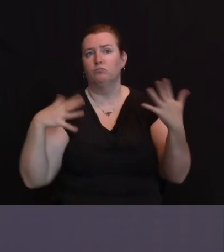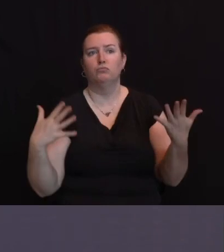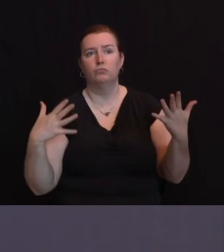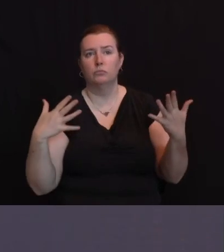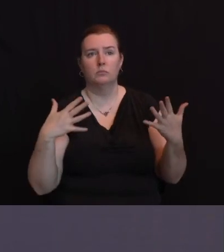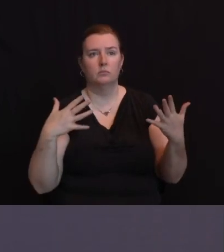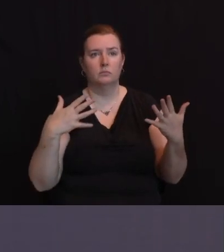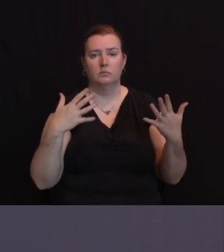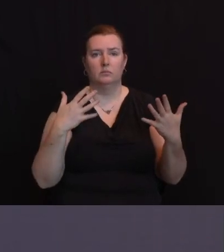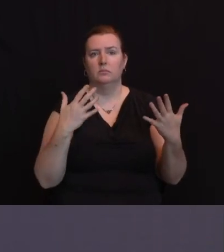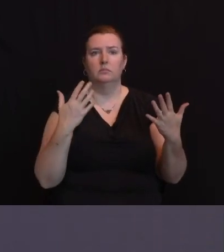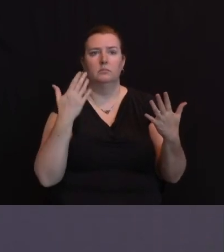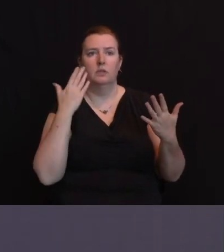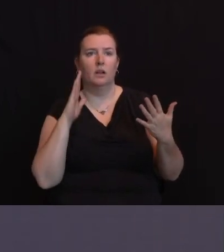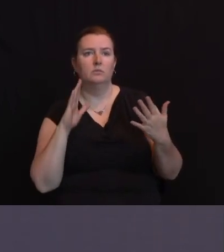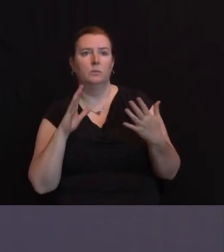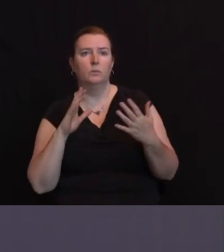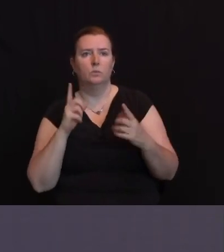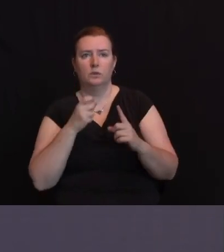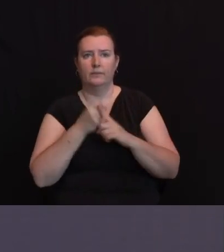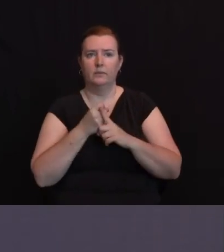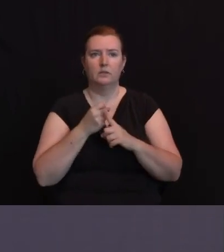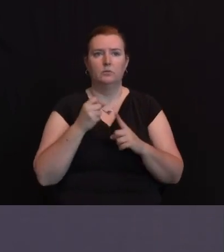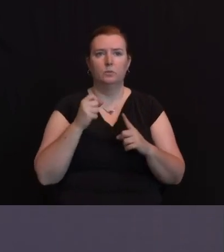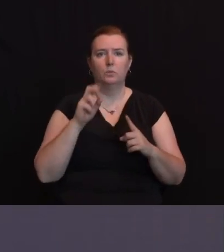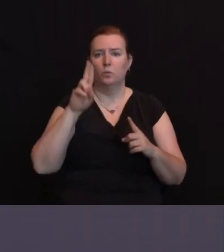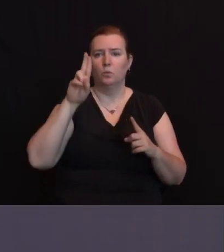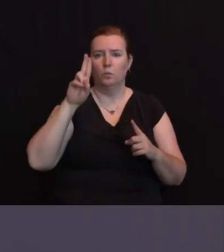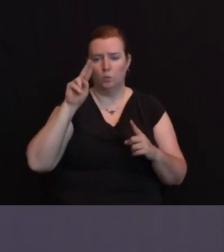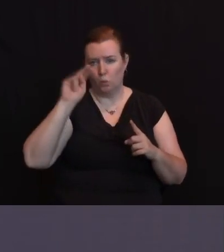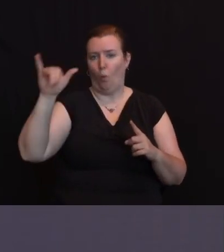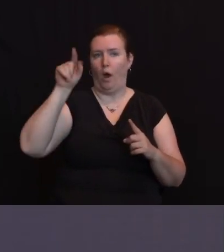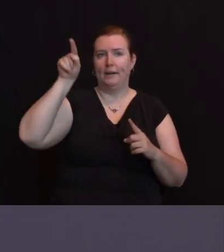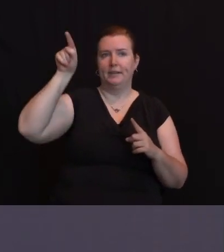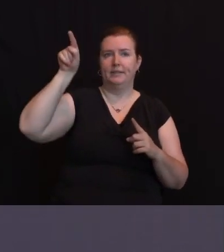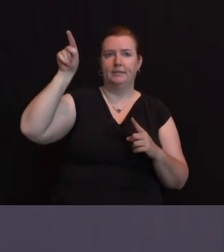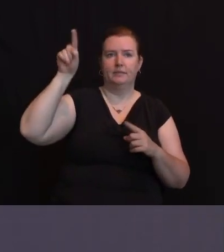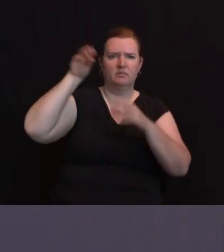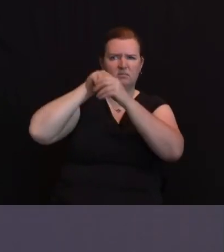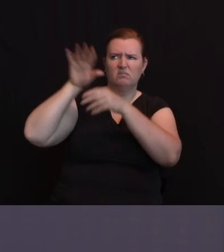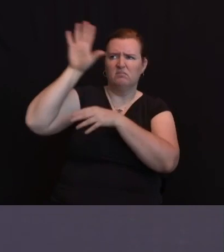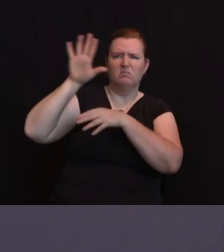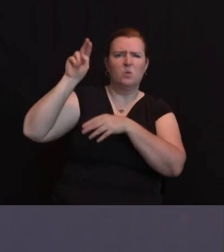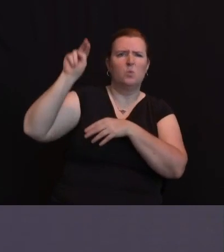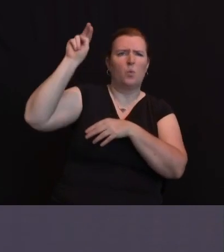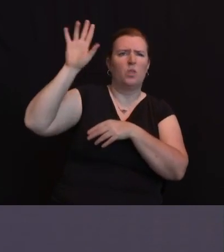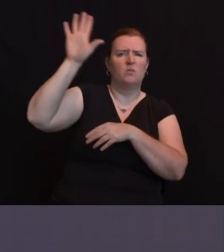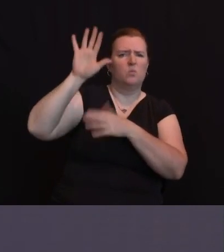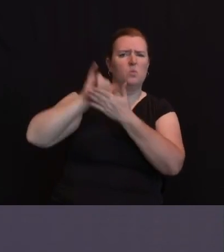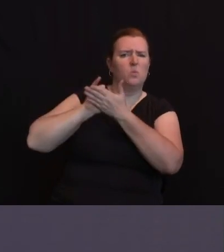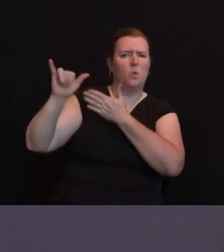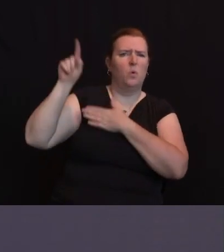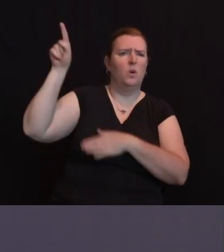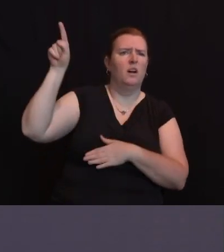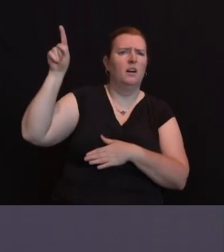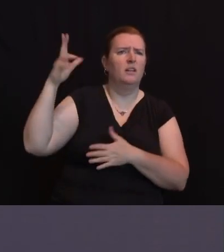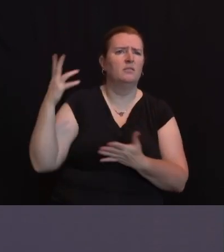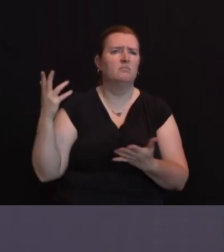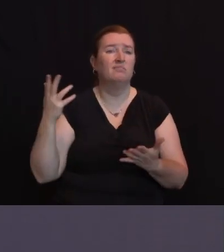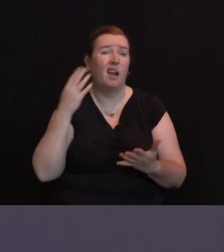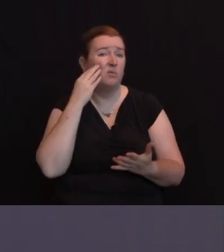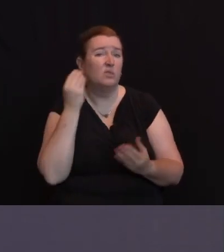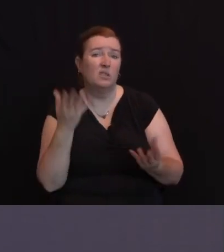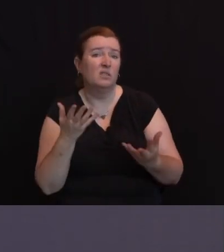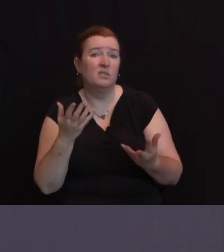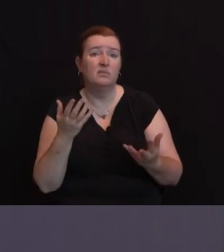itself in greater New York, including us. But secondly, I think it's a testament to the amount of tests